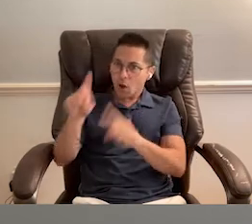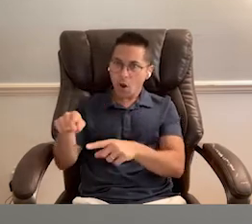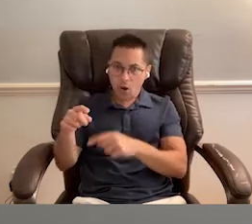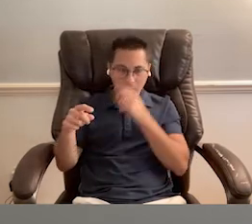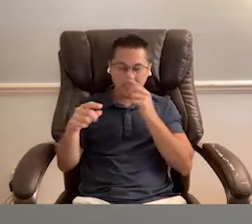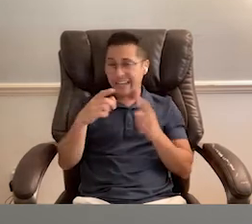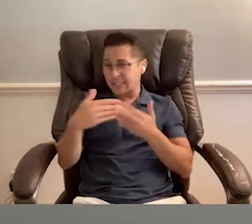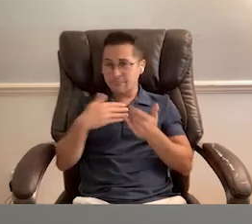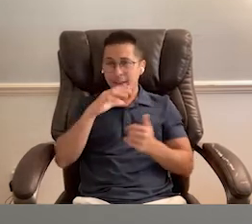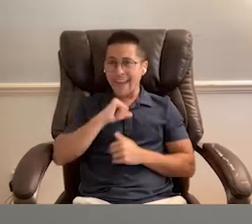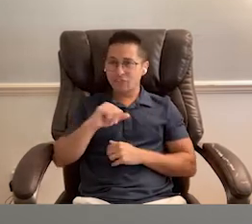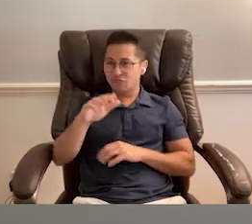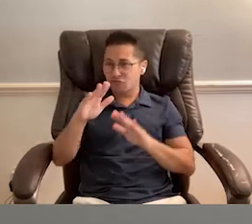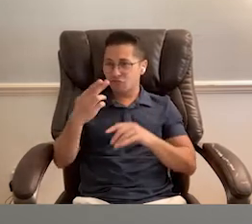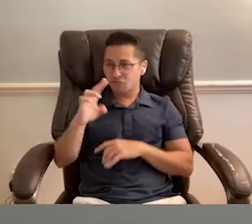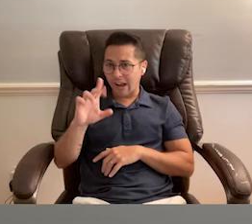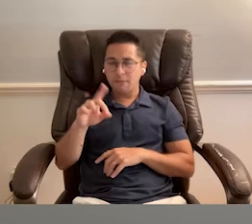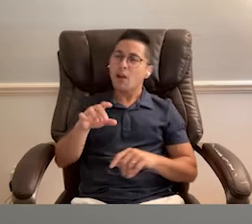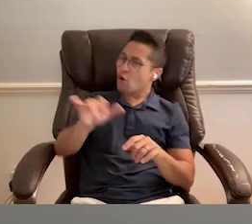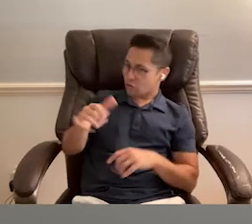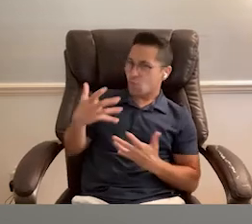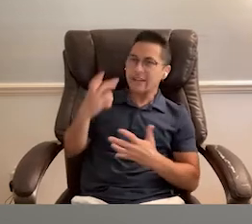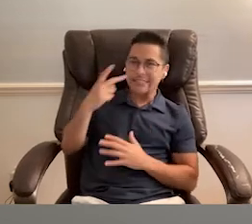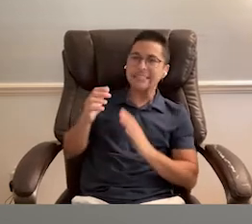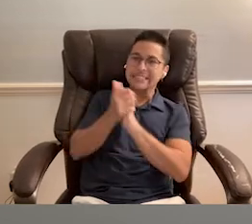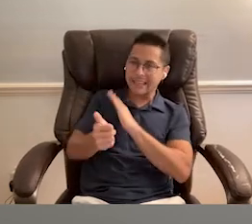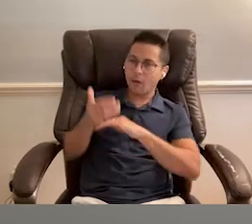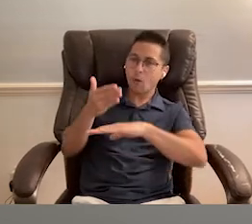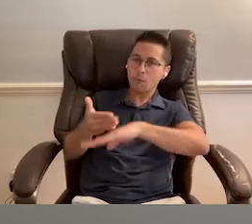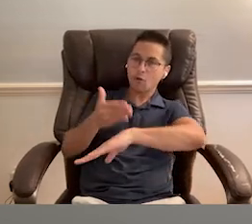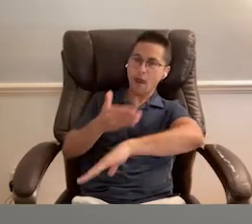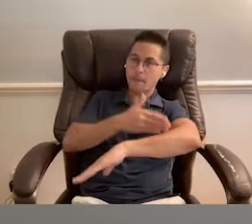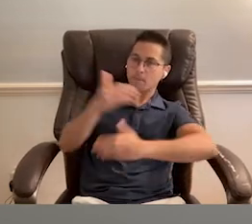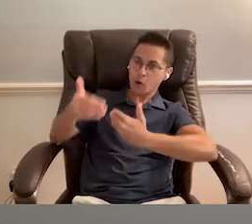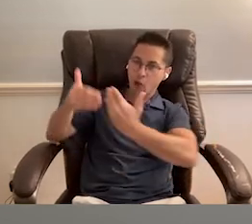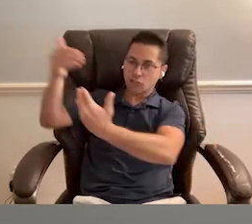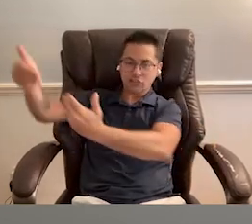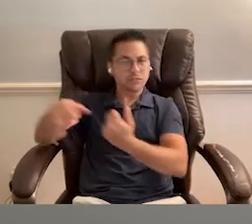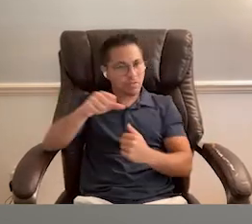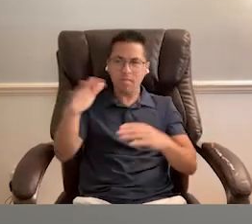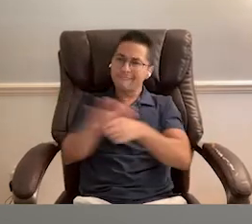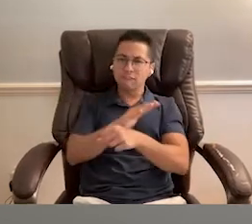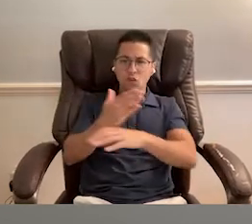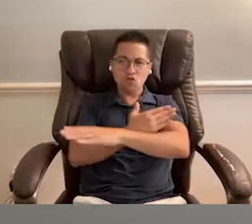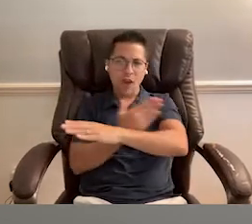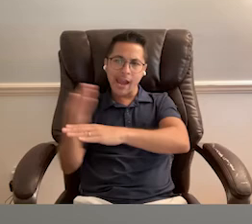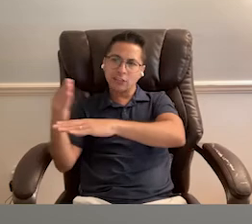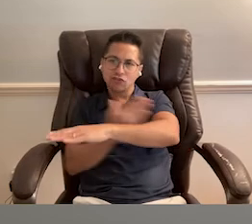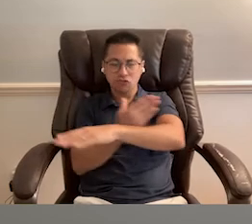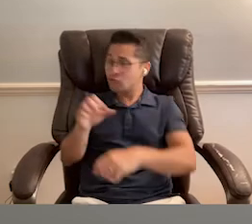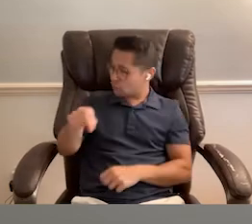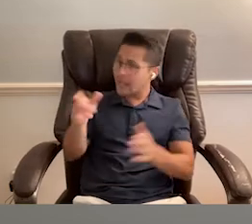the age of the child. So you also want to see skill progression too. Exactly, and So what you can want to see we- the full range. Exactly. Yes, you can ask for that.